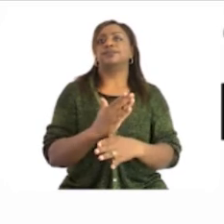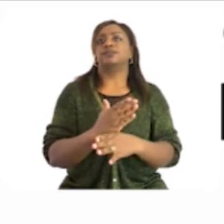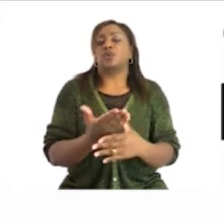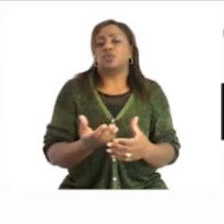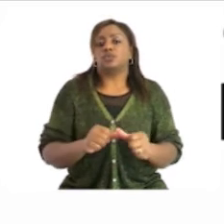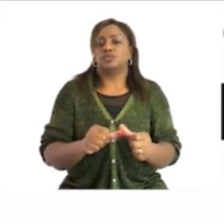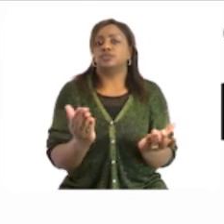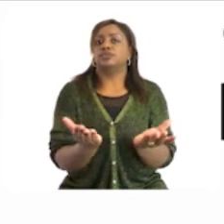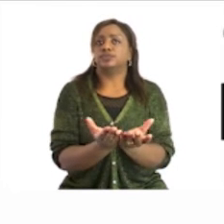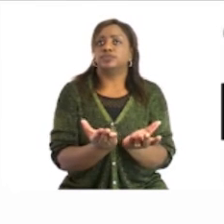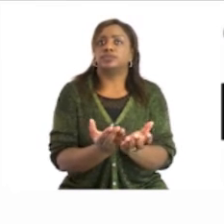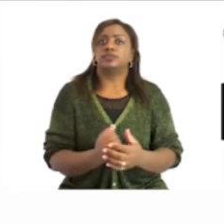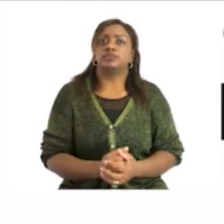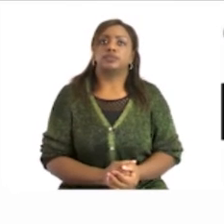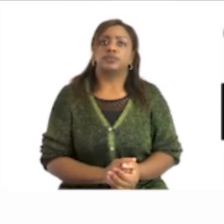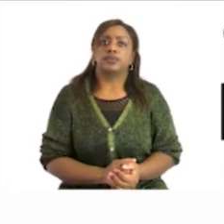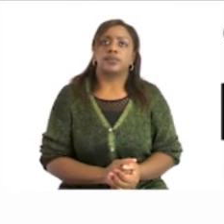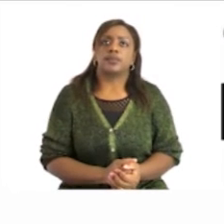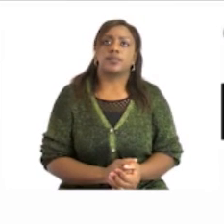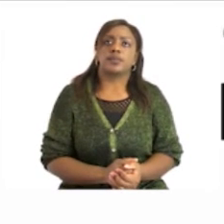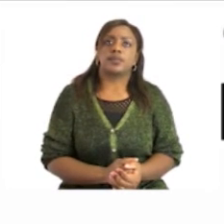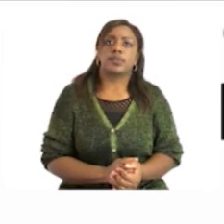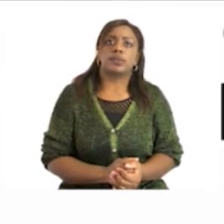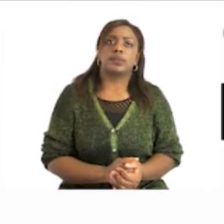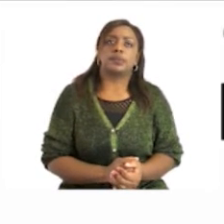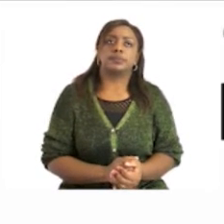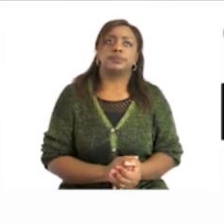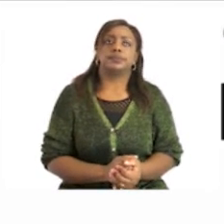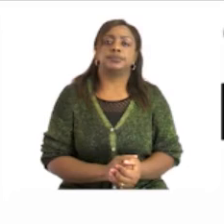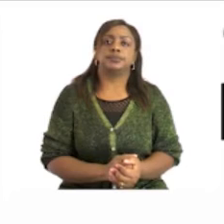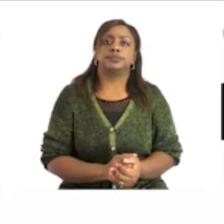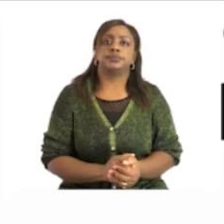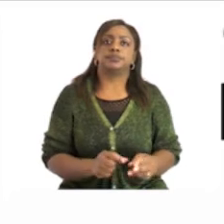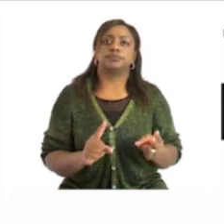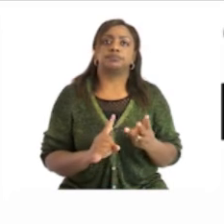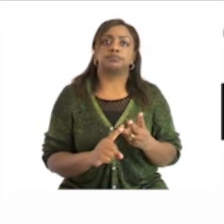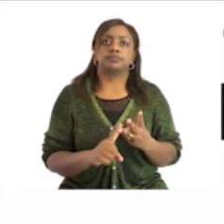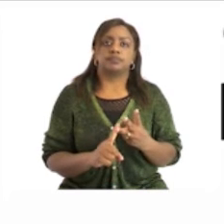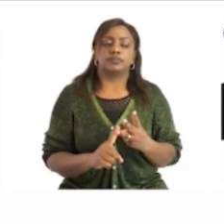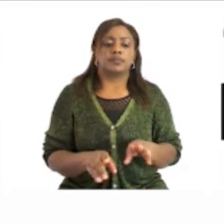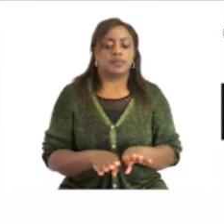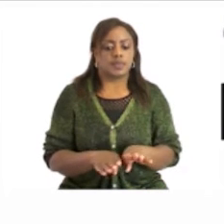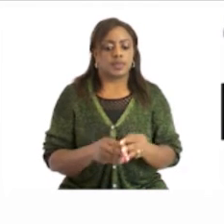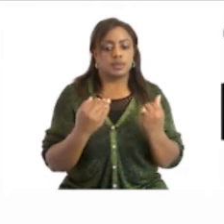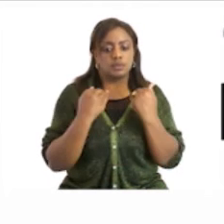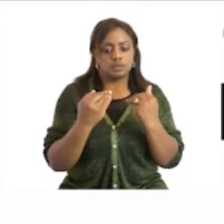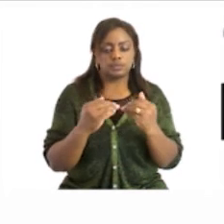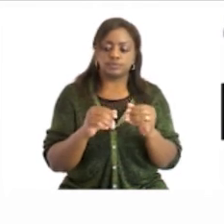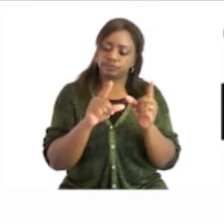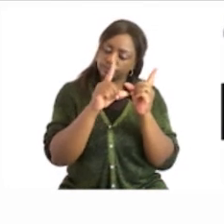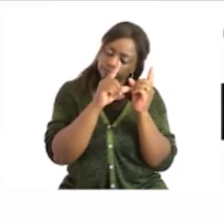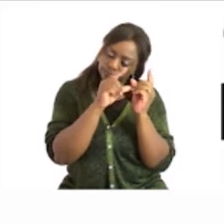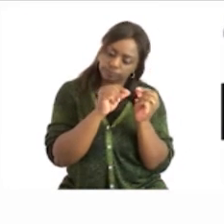can exercise for 20 to 30 minutes, that will be enough. The third picture that you can take a look at is